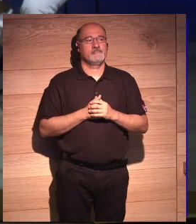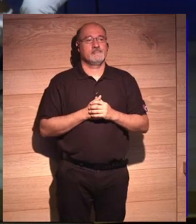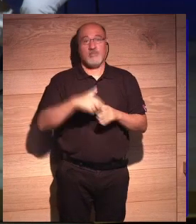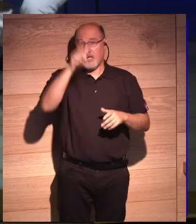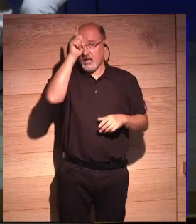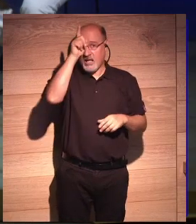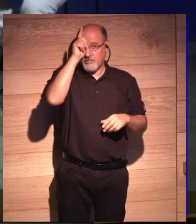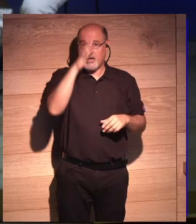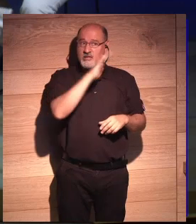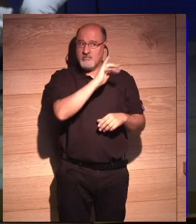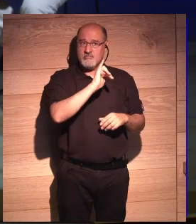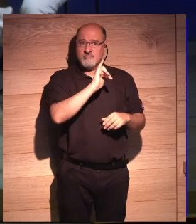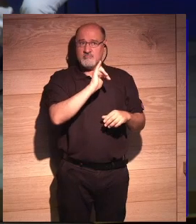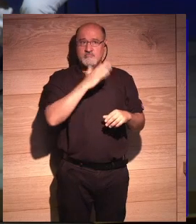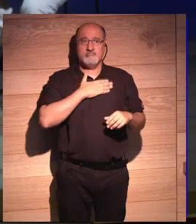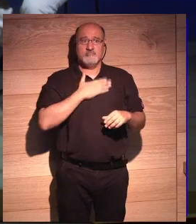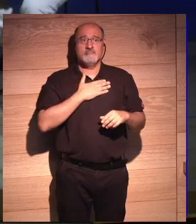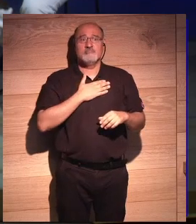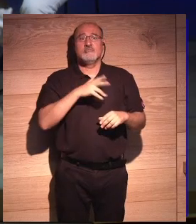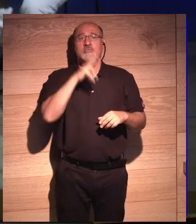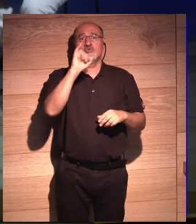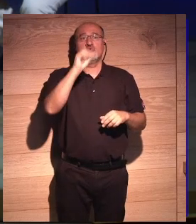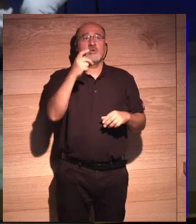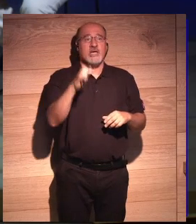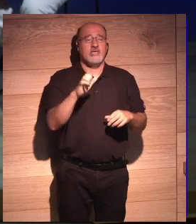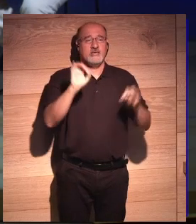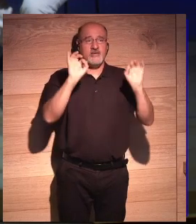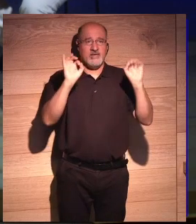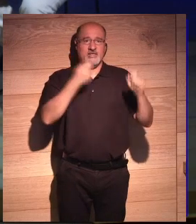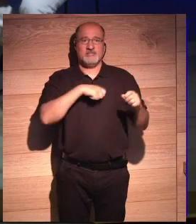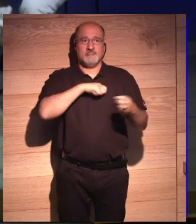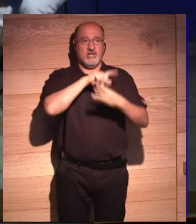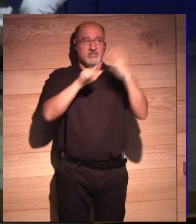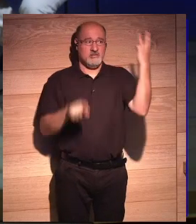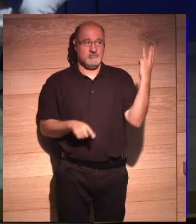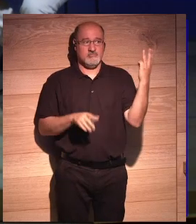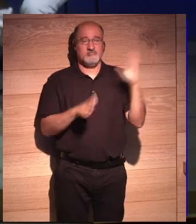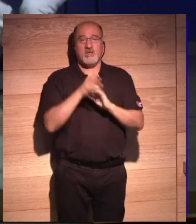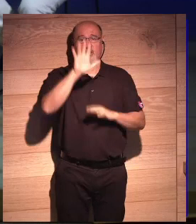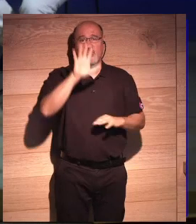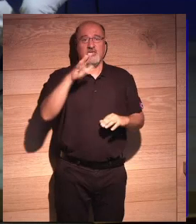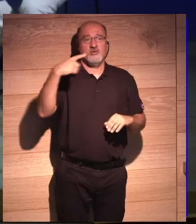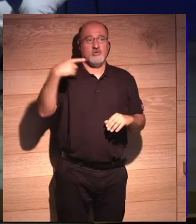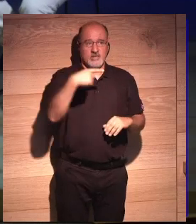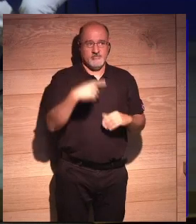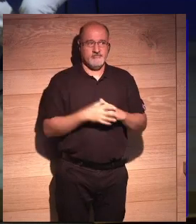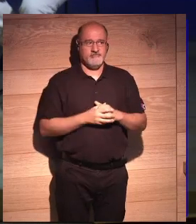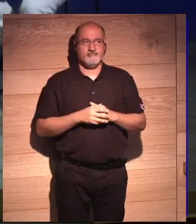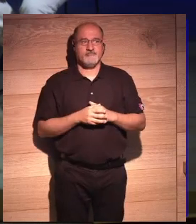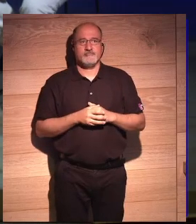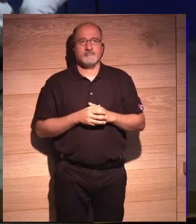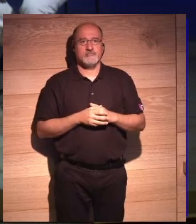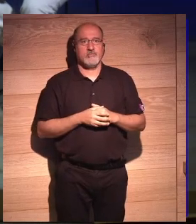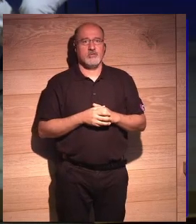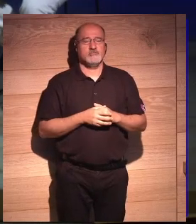come a little bit later. Germany, UK and Spain, of course, will be the focus for the deployment of 5G